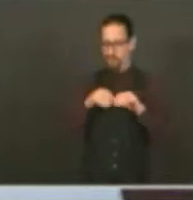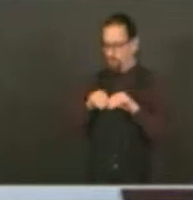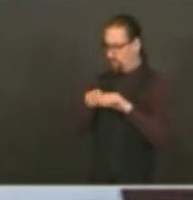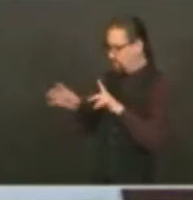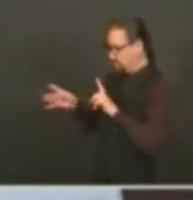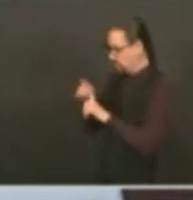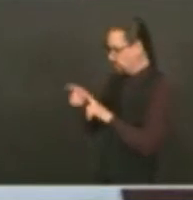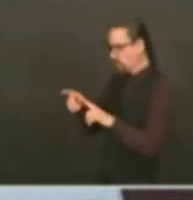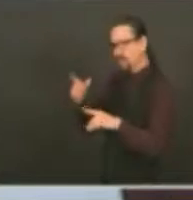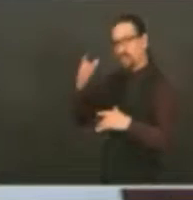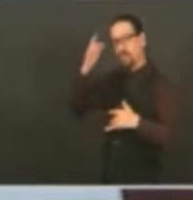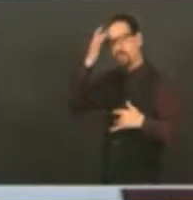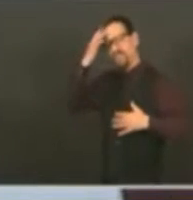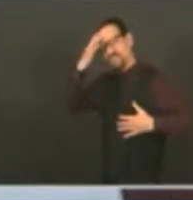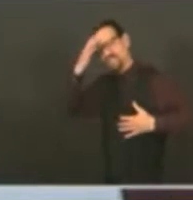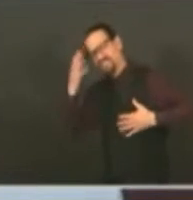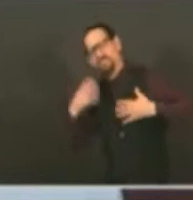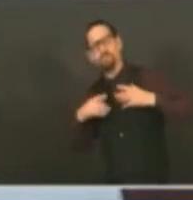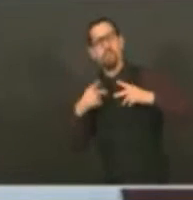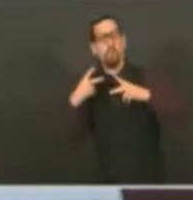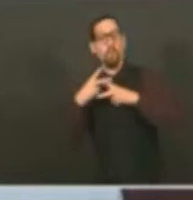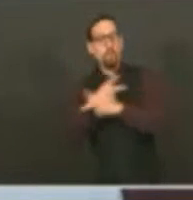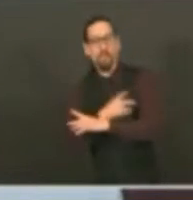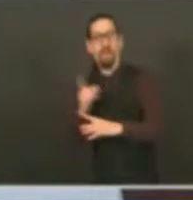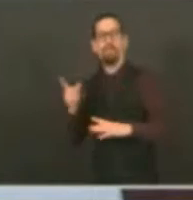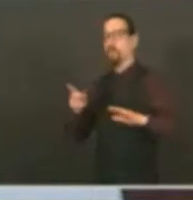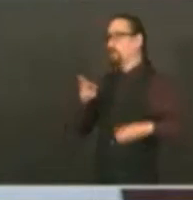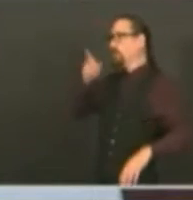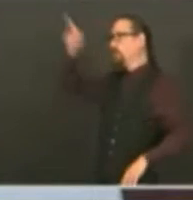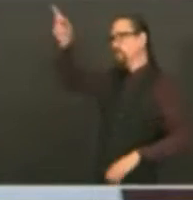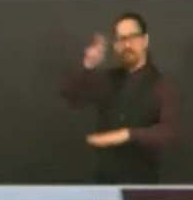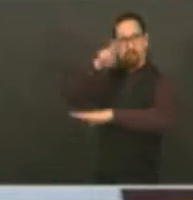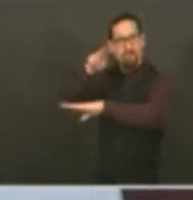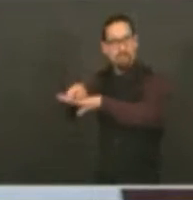if you have an expensive bill that comes from the healthcare system.